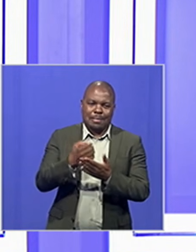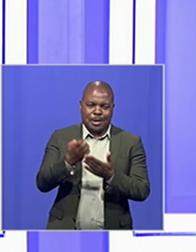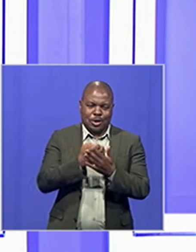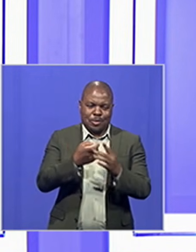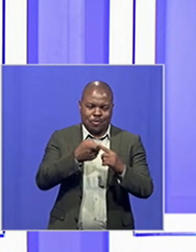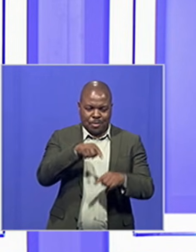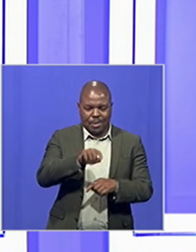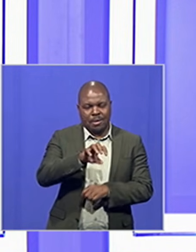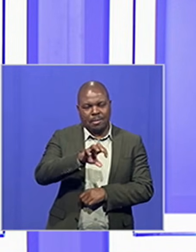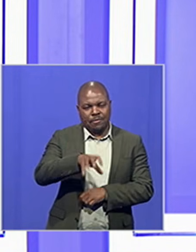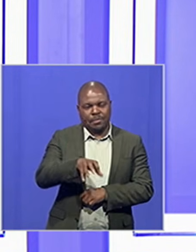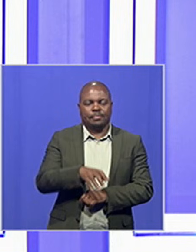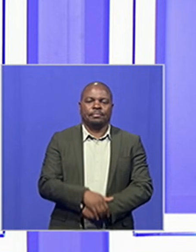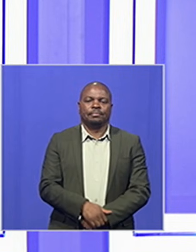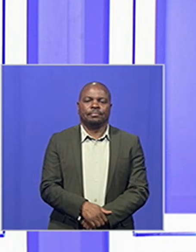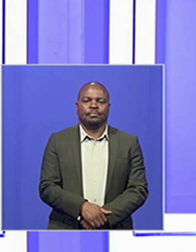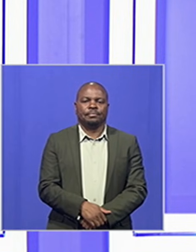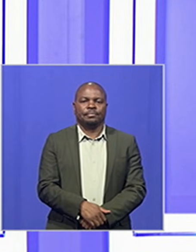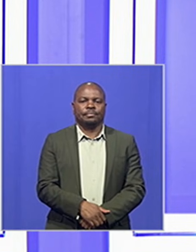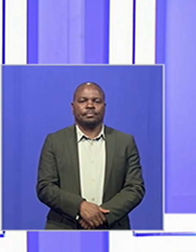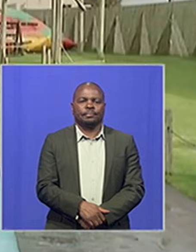ikonomi ya profense eo.